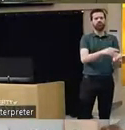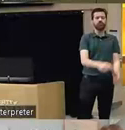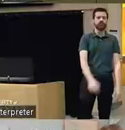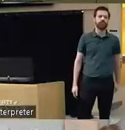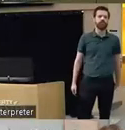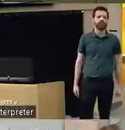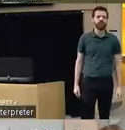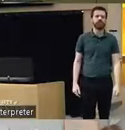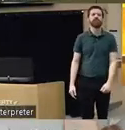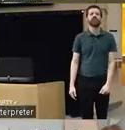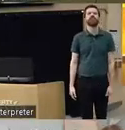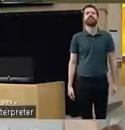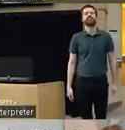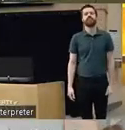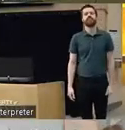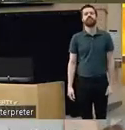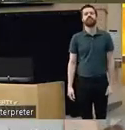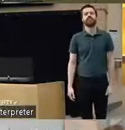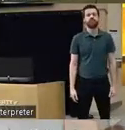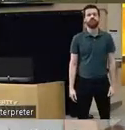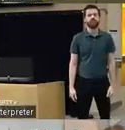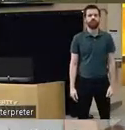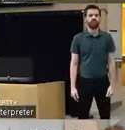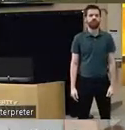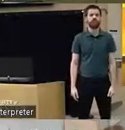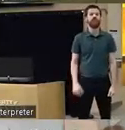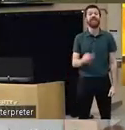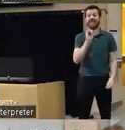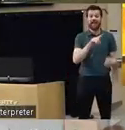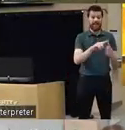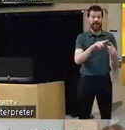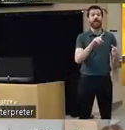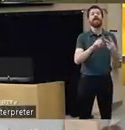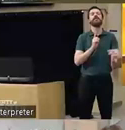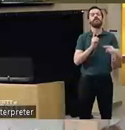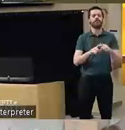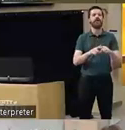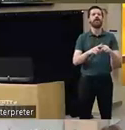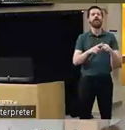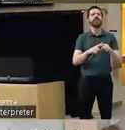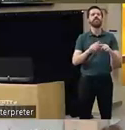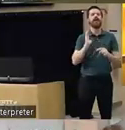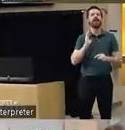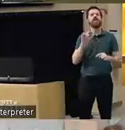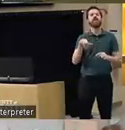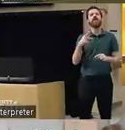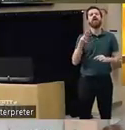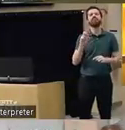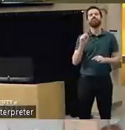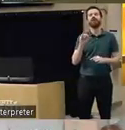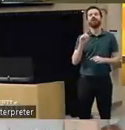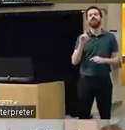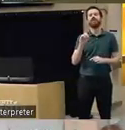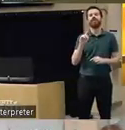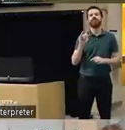can be coupled with the Child and Adolescent Psychiatry Group's presidential initiative. And although it's old now